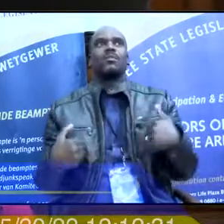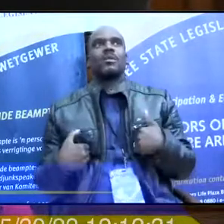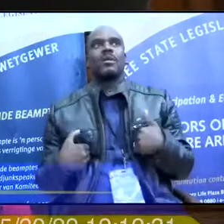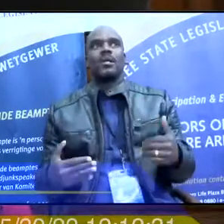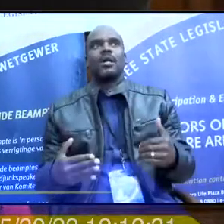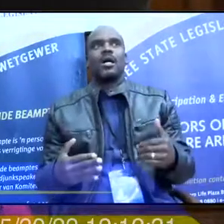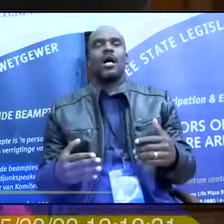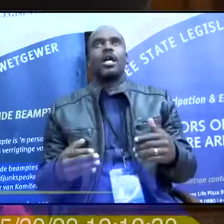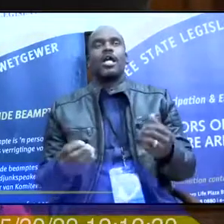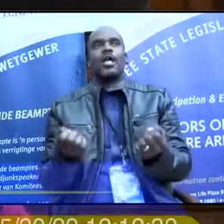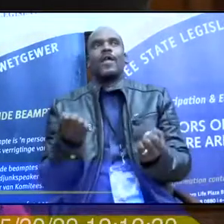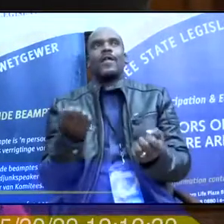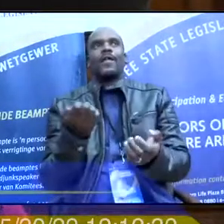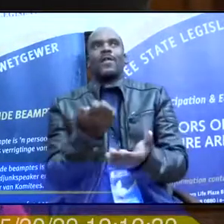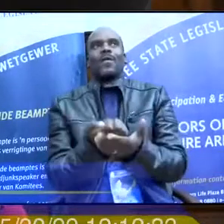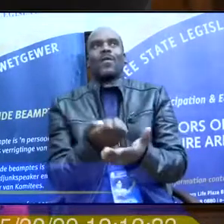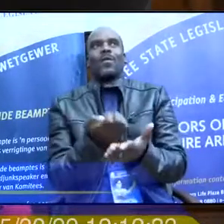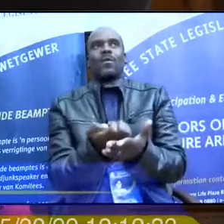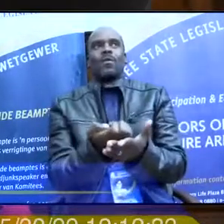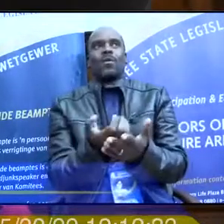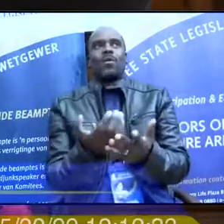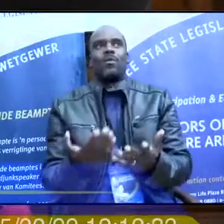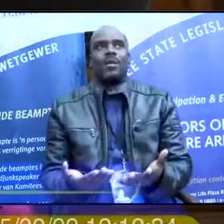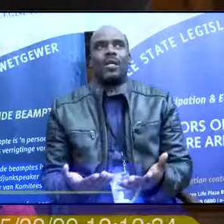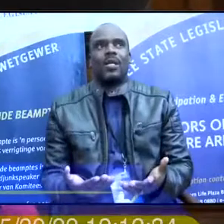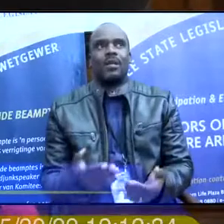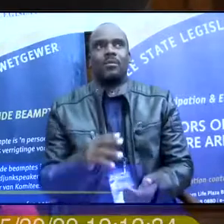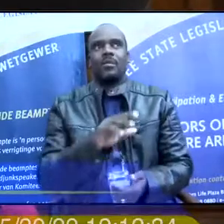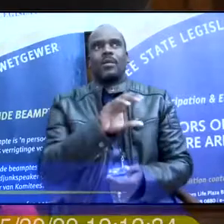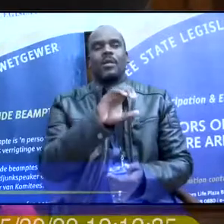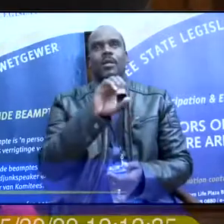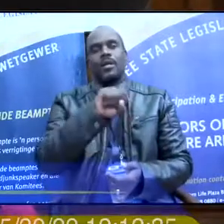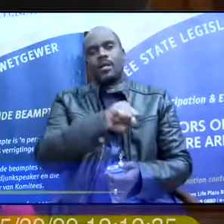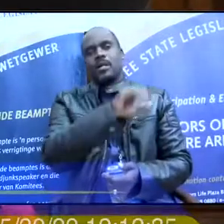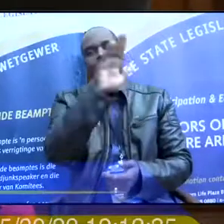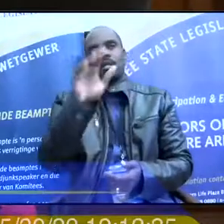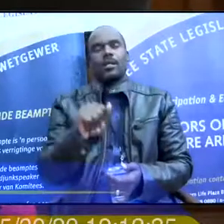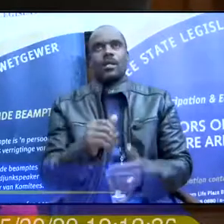the economy that catalyst that it needs to grow